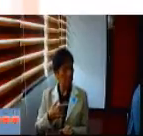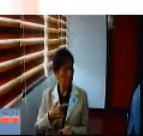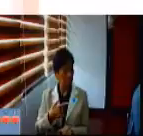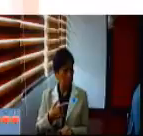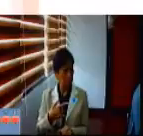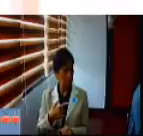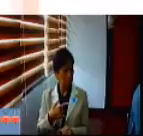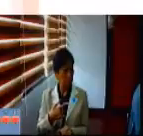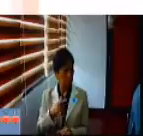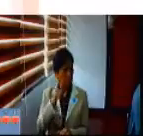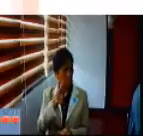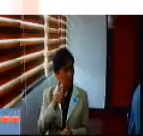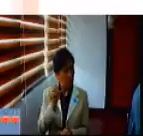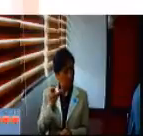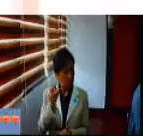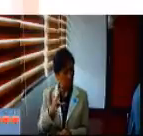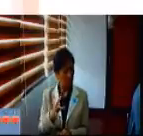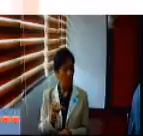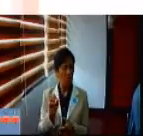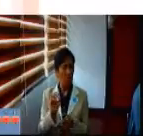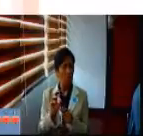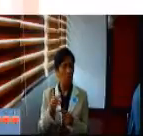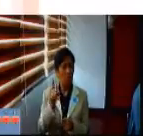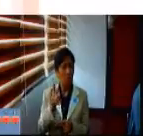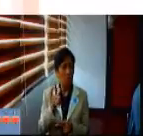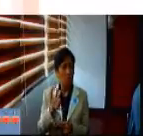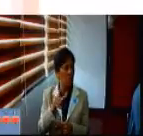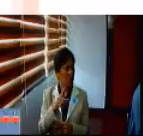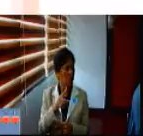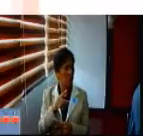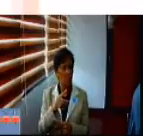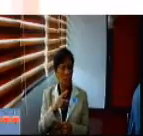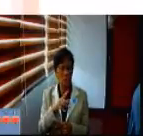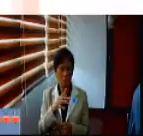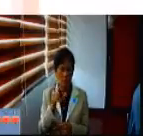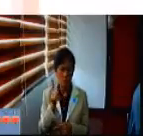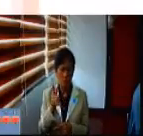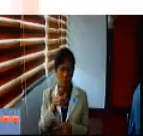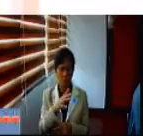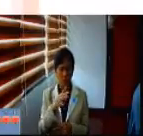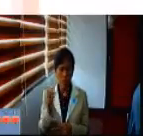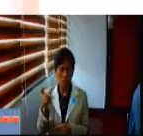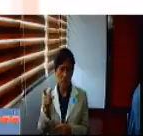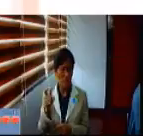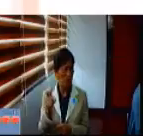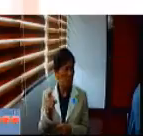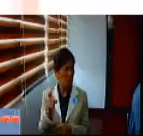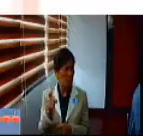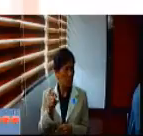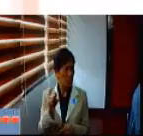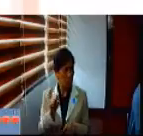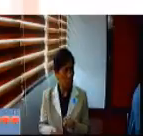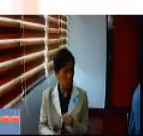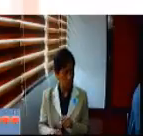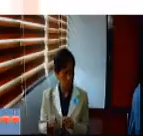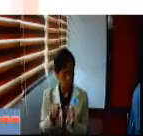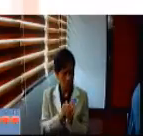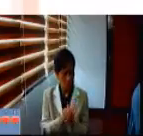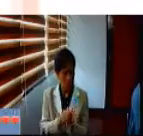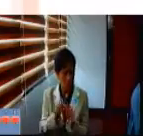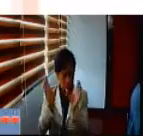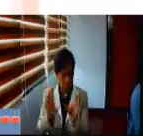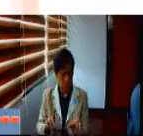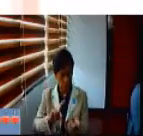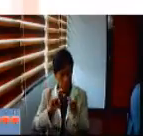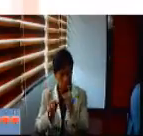in 2050 or 2100. So therefore, the symptoms of that climate change is